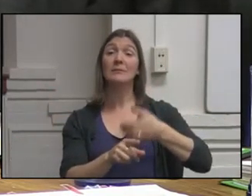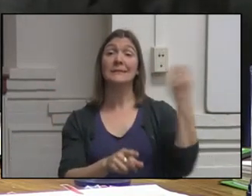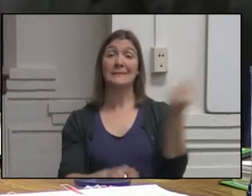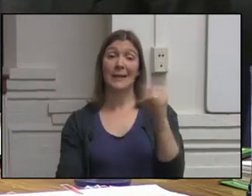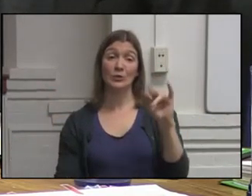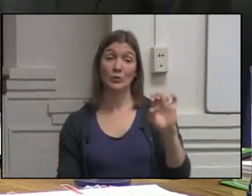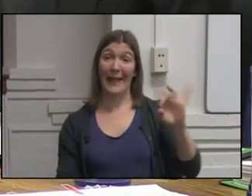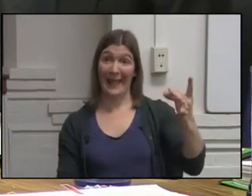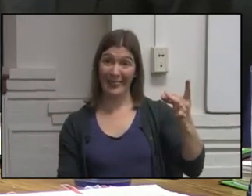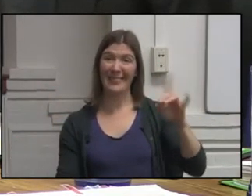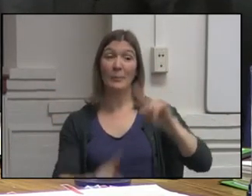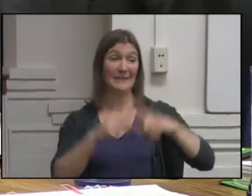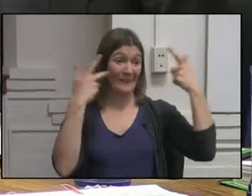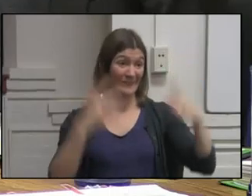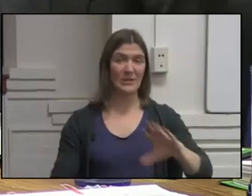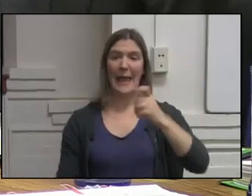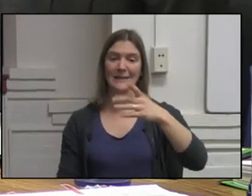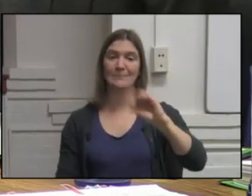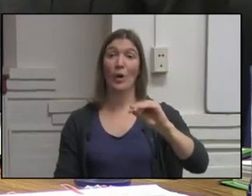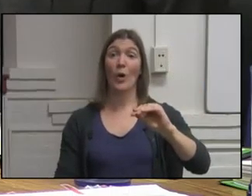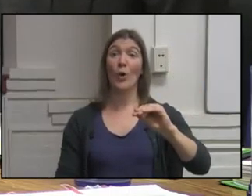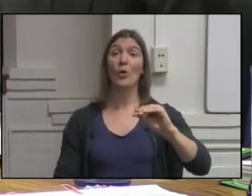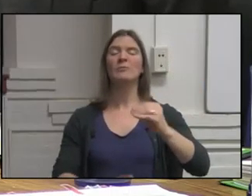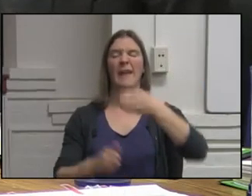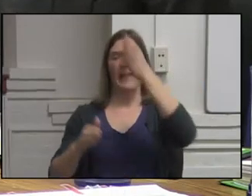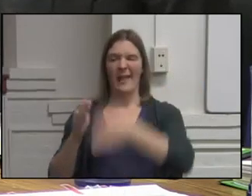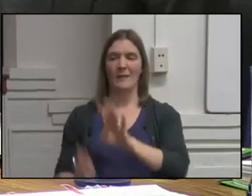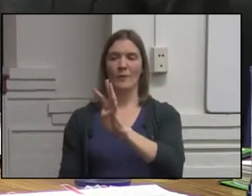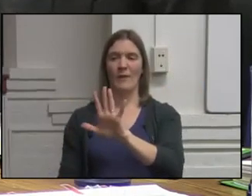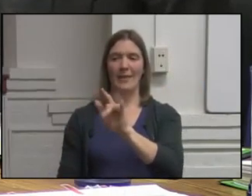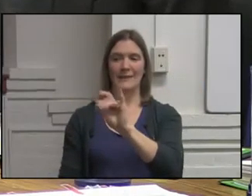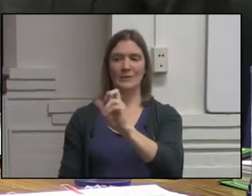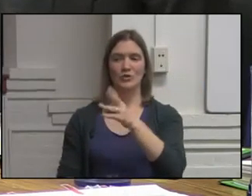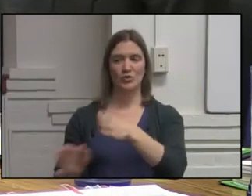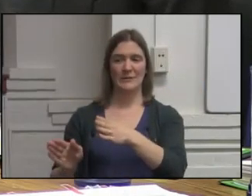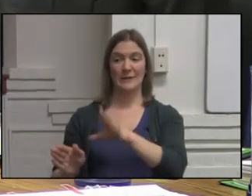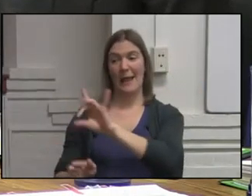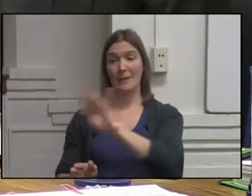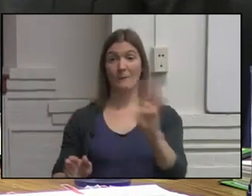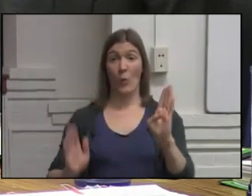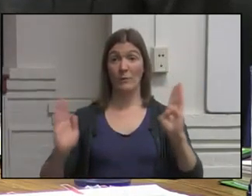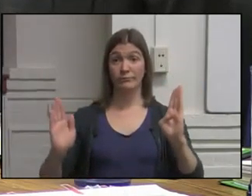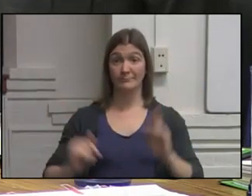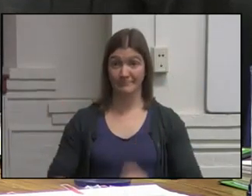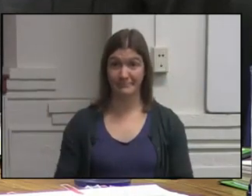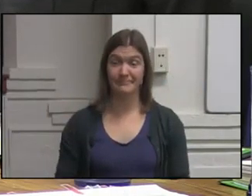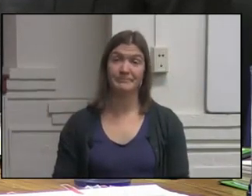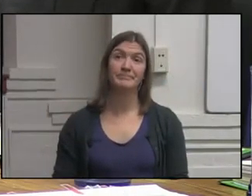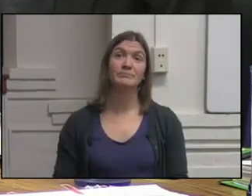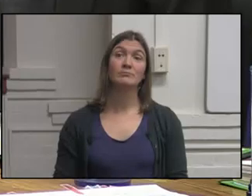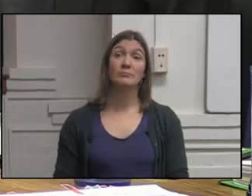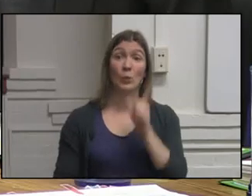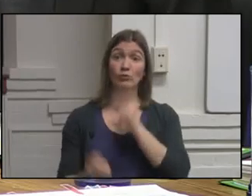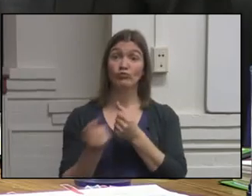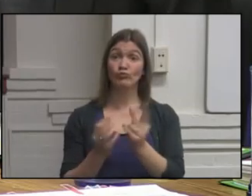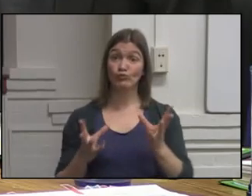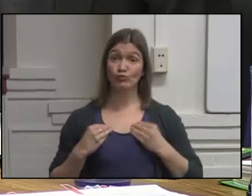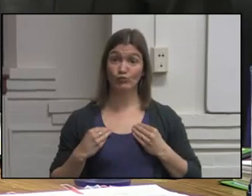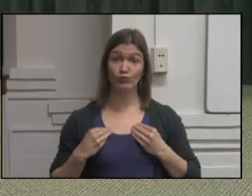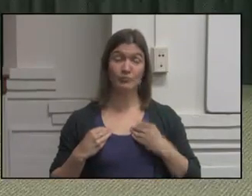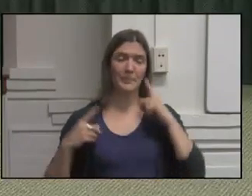Street and the Expo to be held on the Common and at 45 Linden Street, June 8th, between 8 and 4. All those in